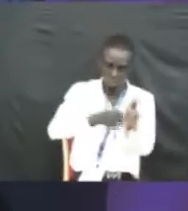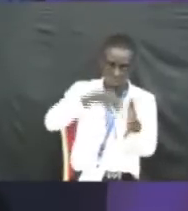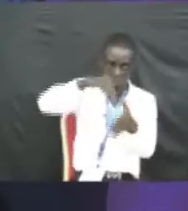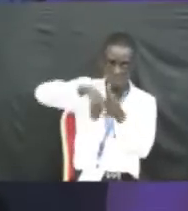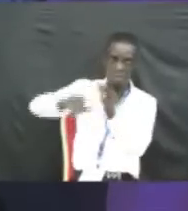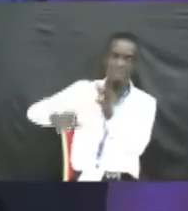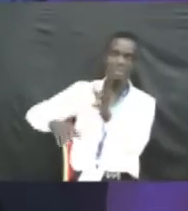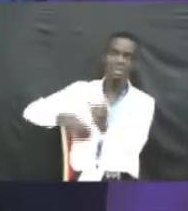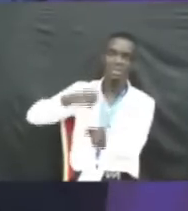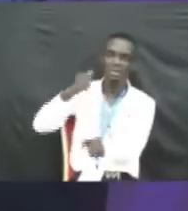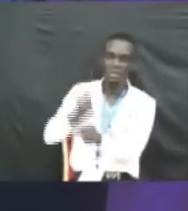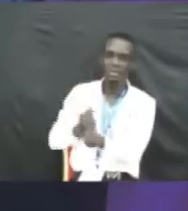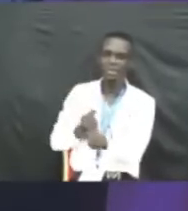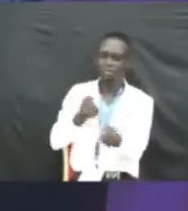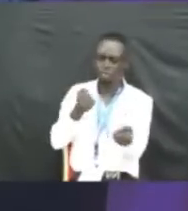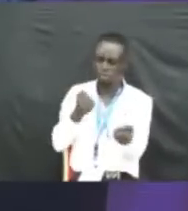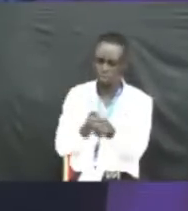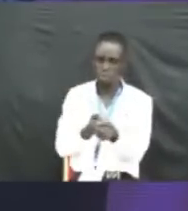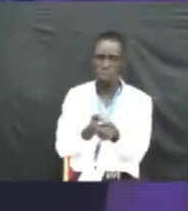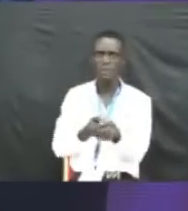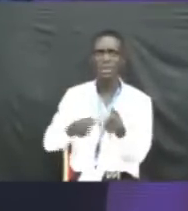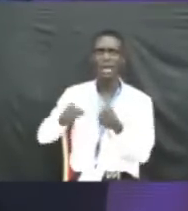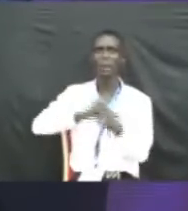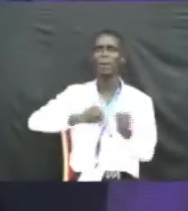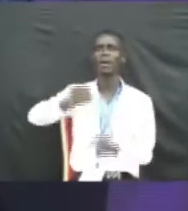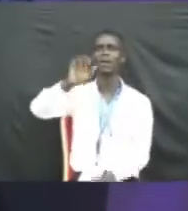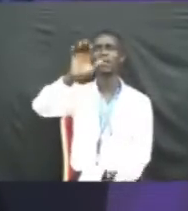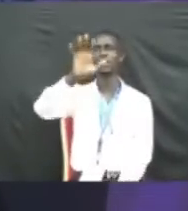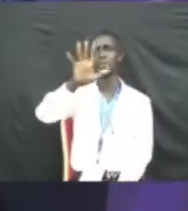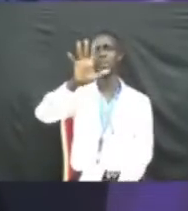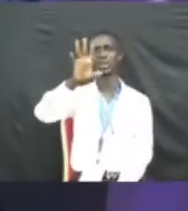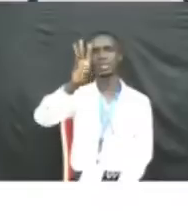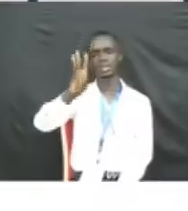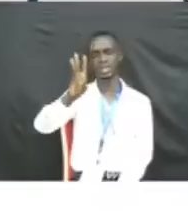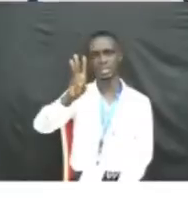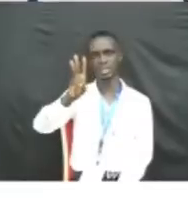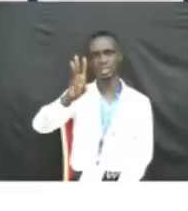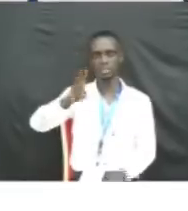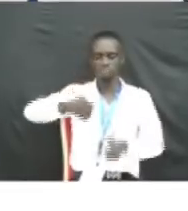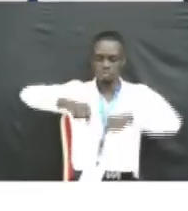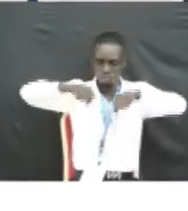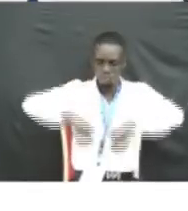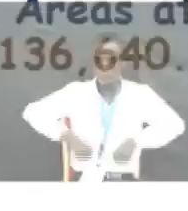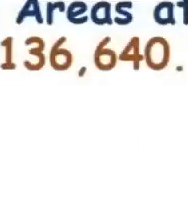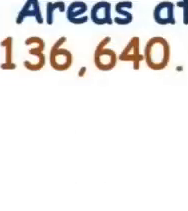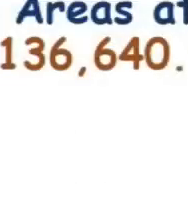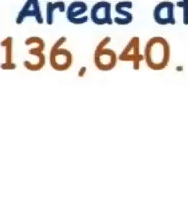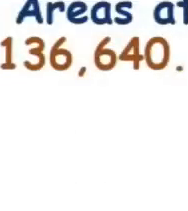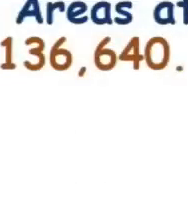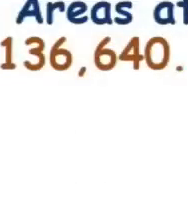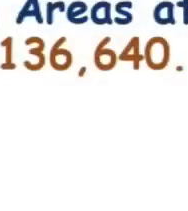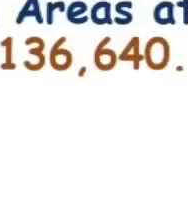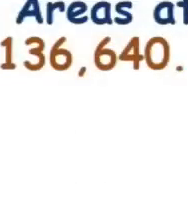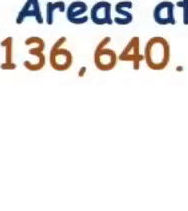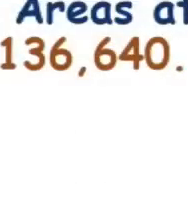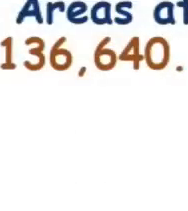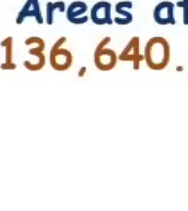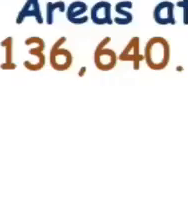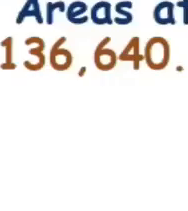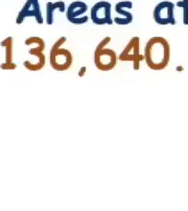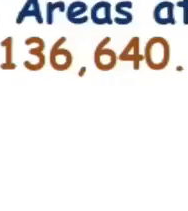the drilling and mechanization of 56 ball holes across 13 mission areas at the cost of 2,136,000.